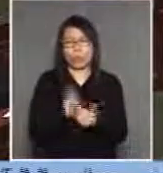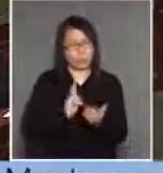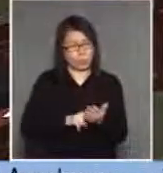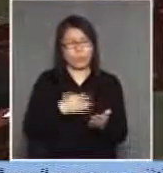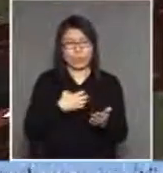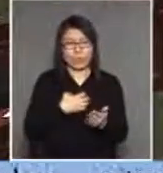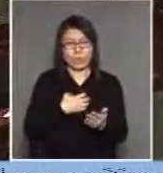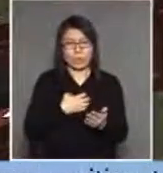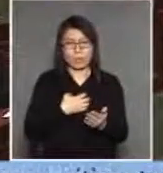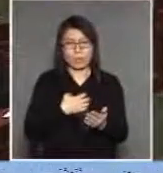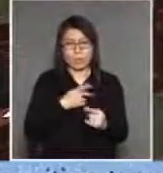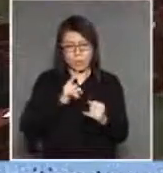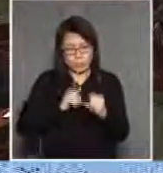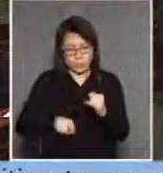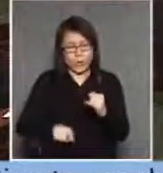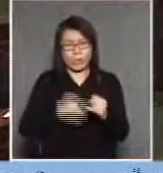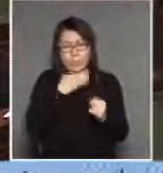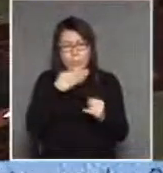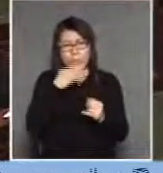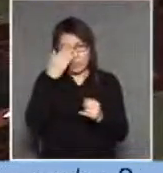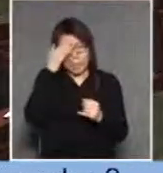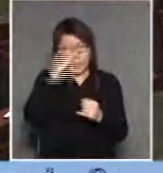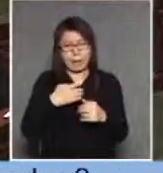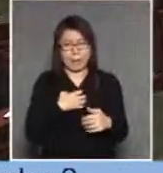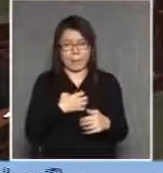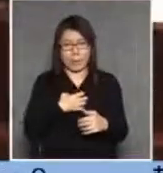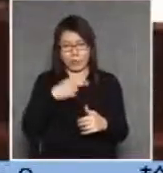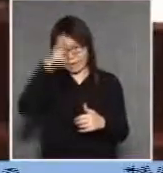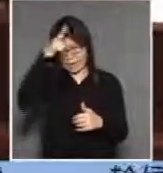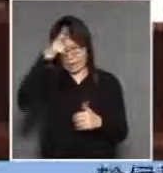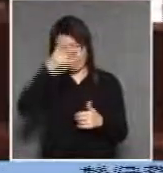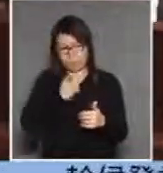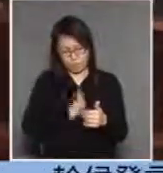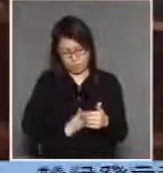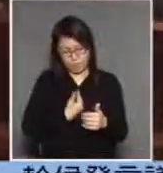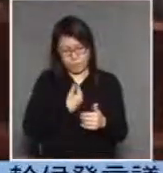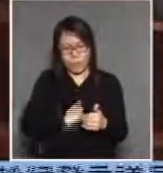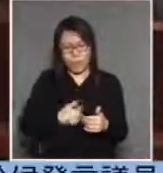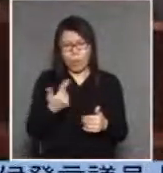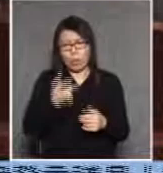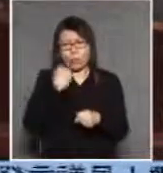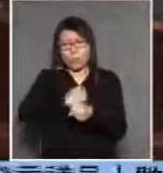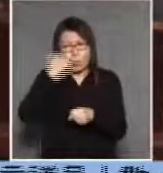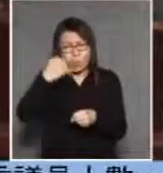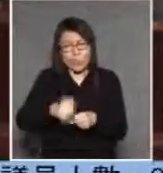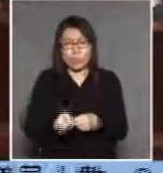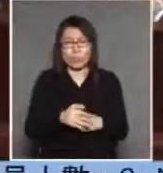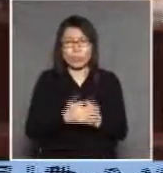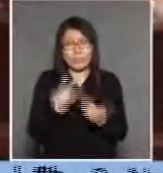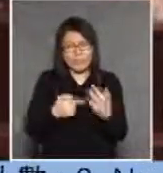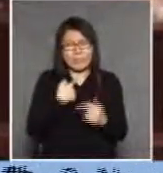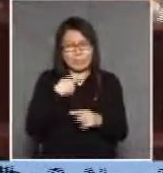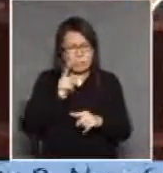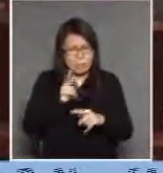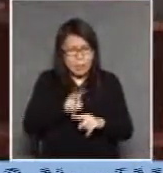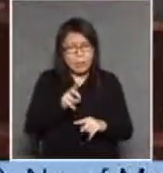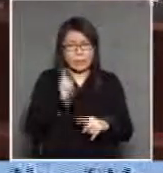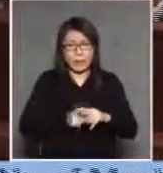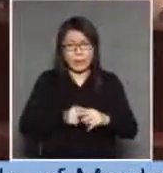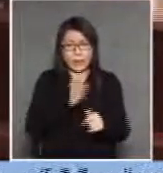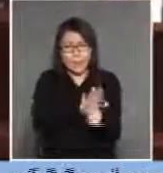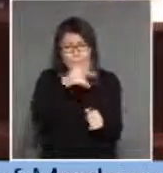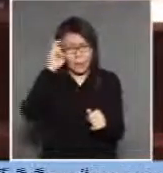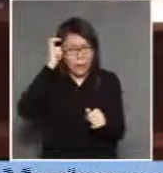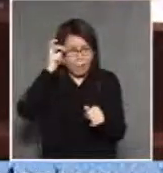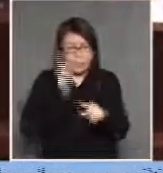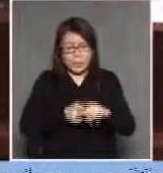If the government keep working on this, they will feel the sincerity of the government. You may not be able to achieve a lot,